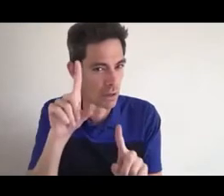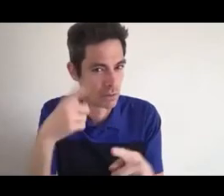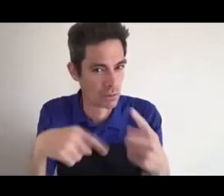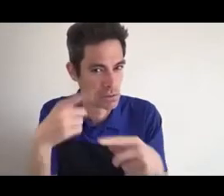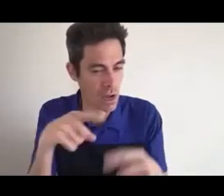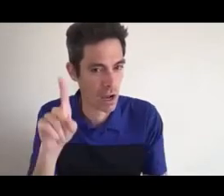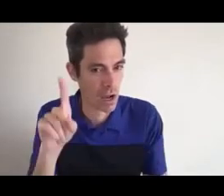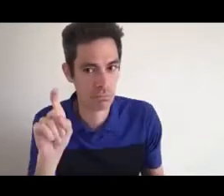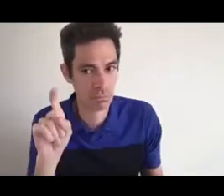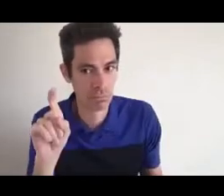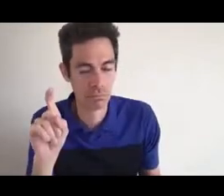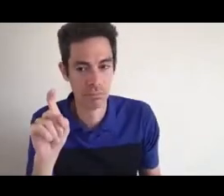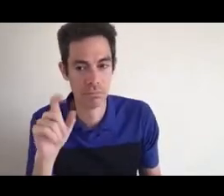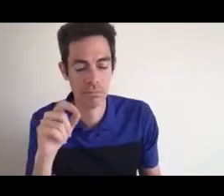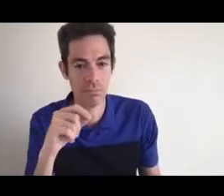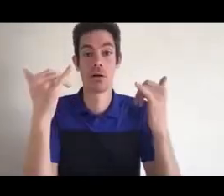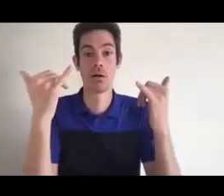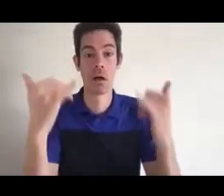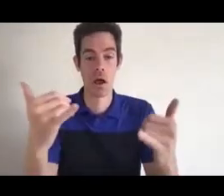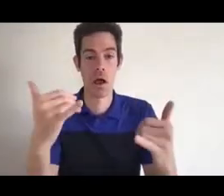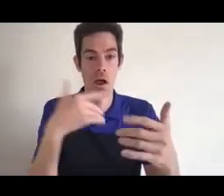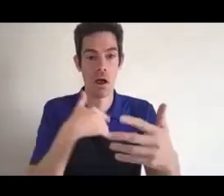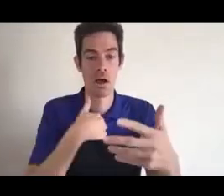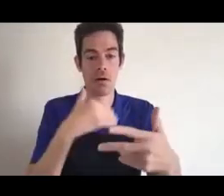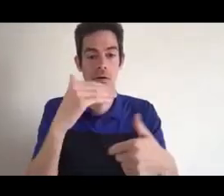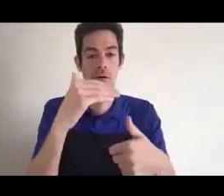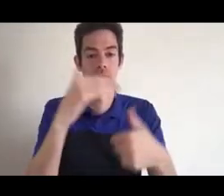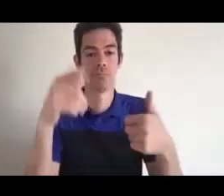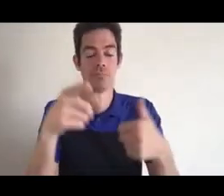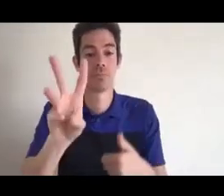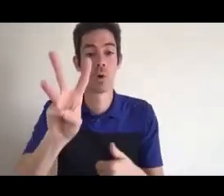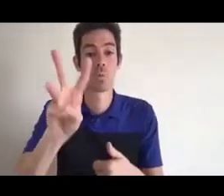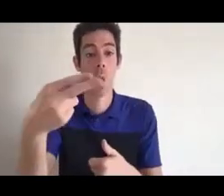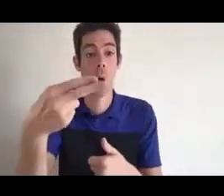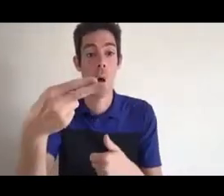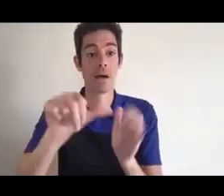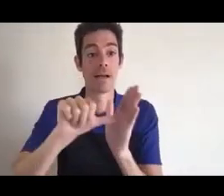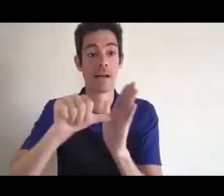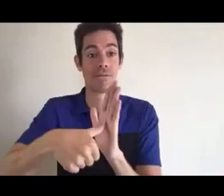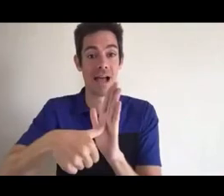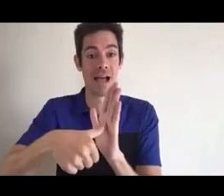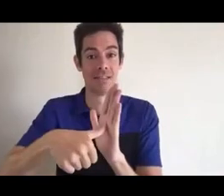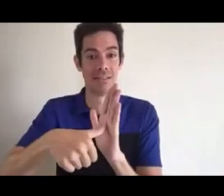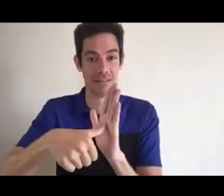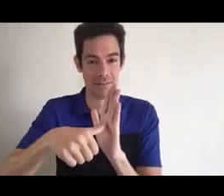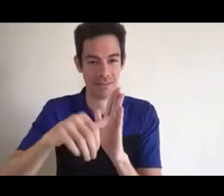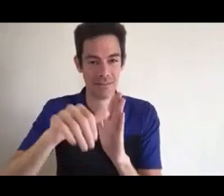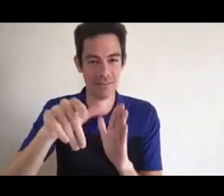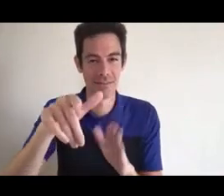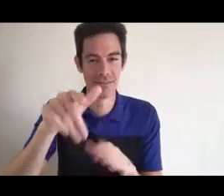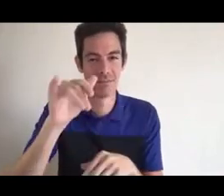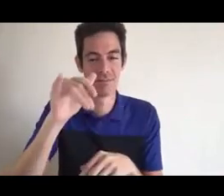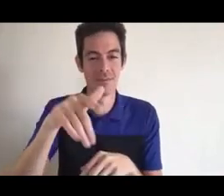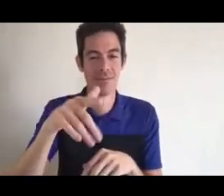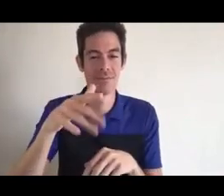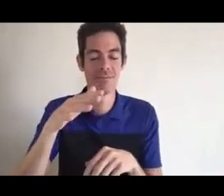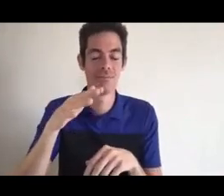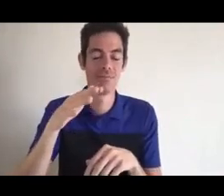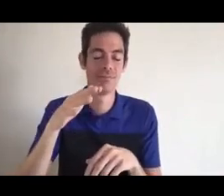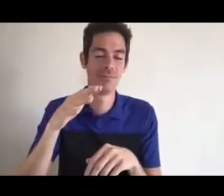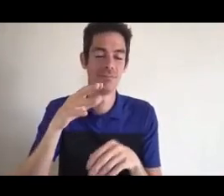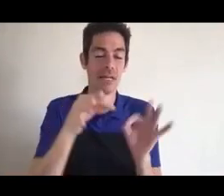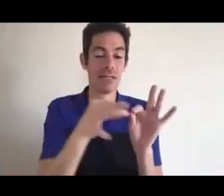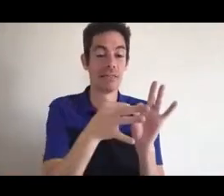Any questions about that, about lettered sign? Okay, great. So now with the WH emphasis,